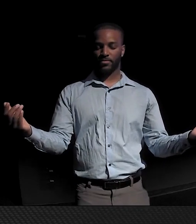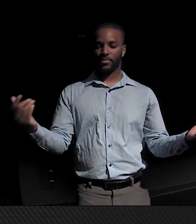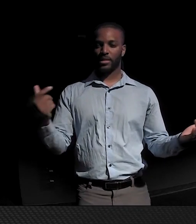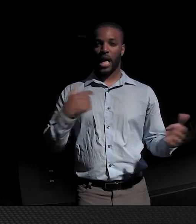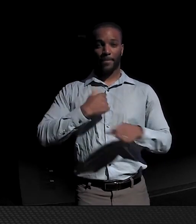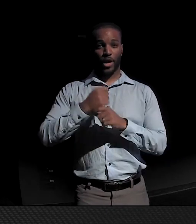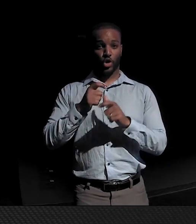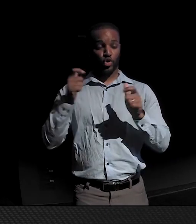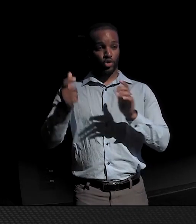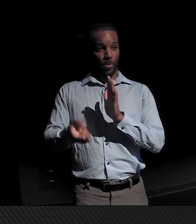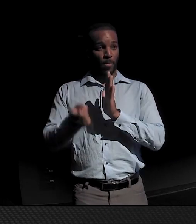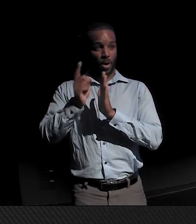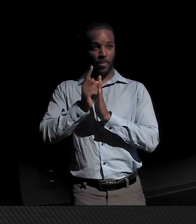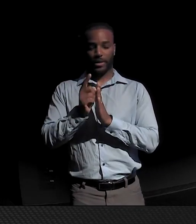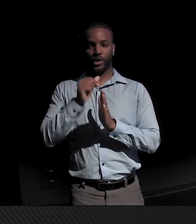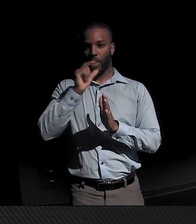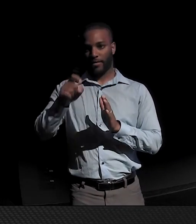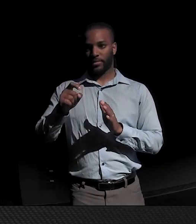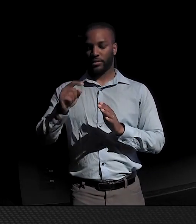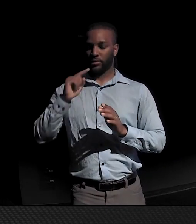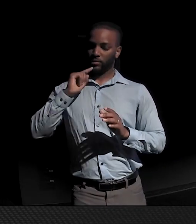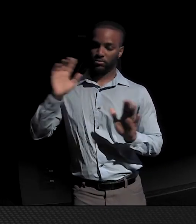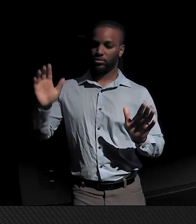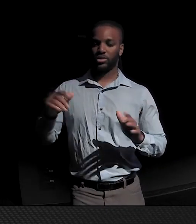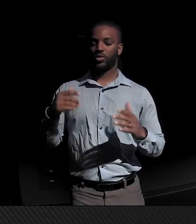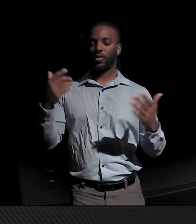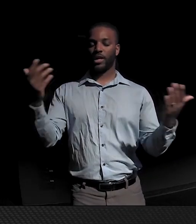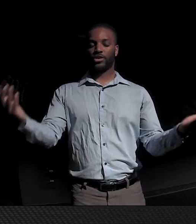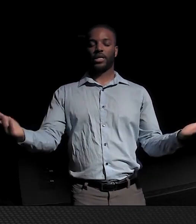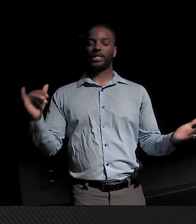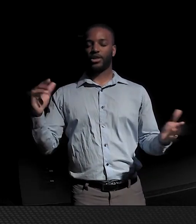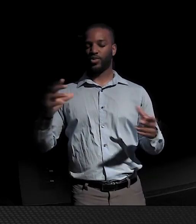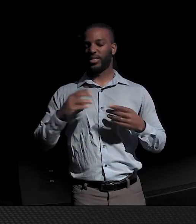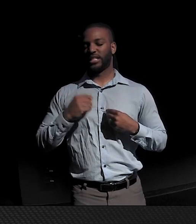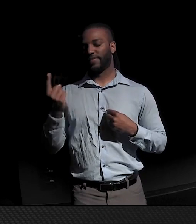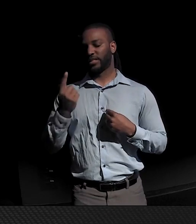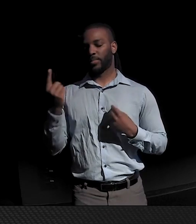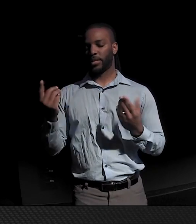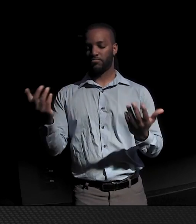huge moment of it. I just want you to hold out your hands as if you're receiving something.